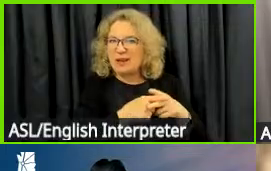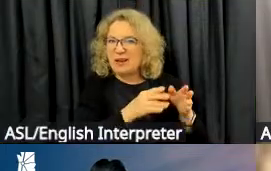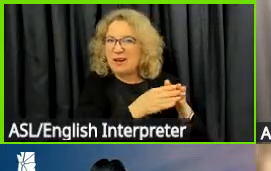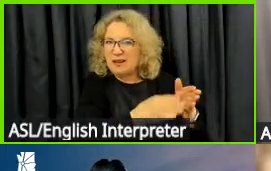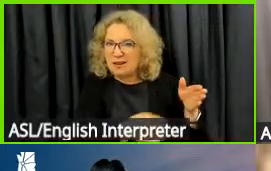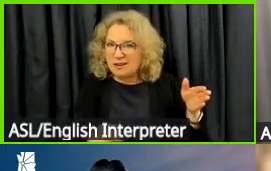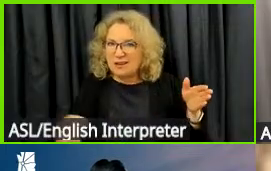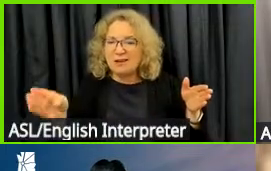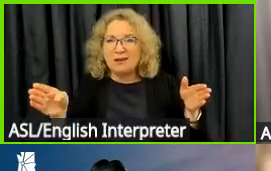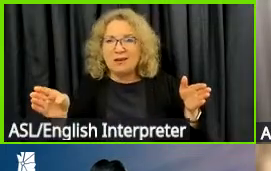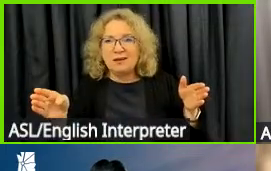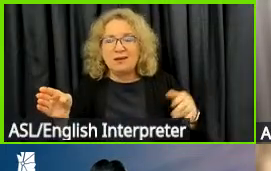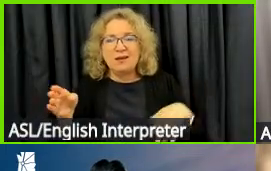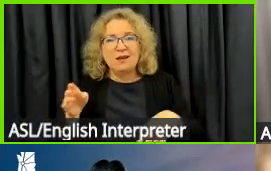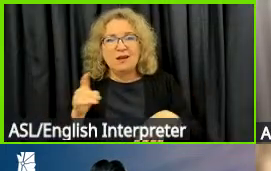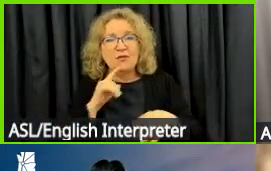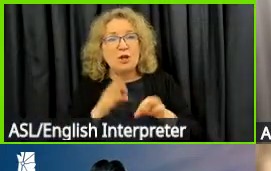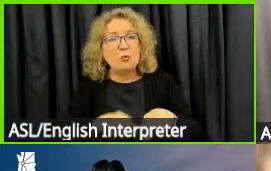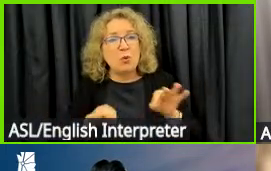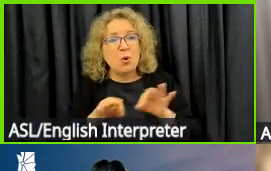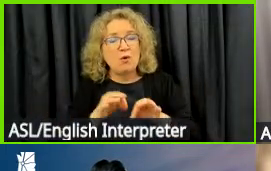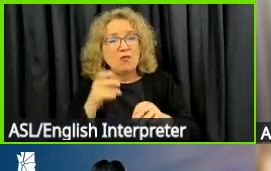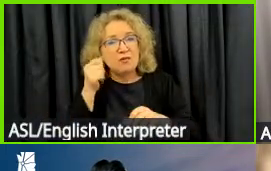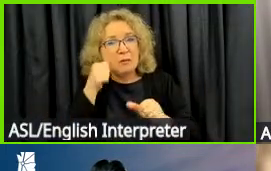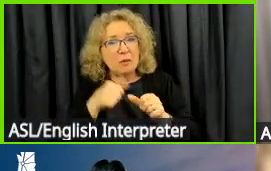And it's important to remember that.